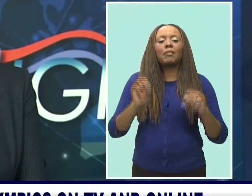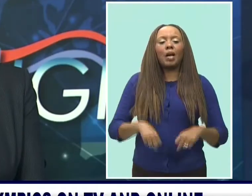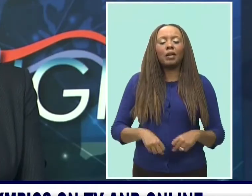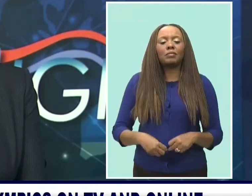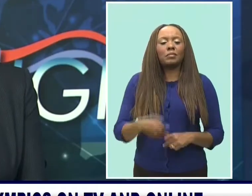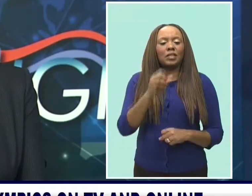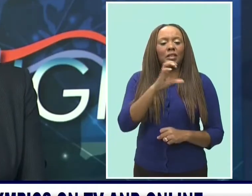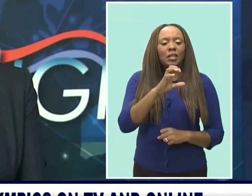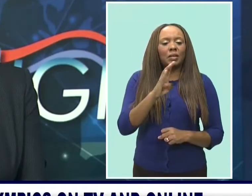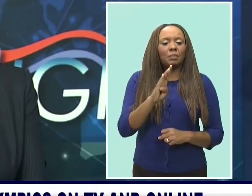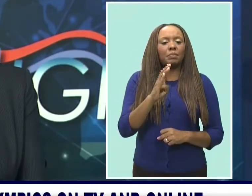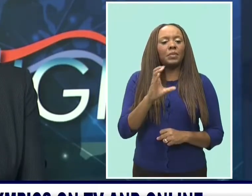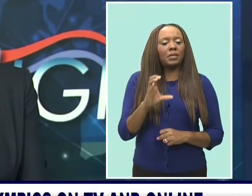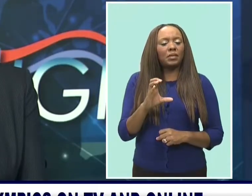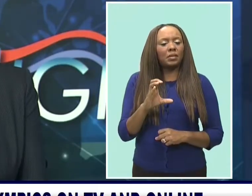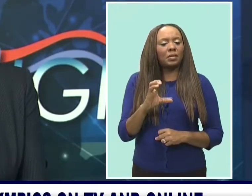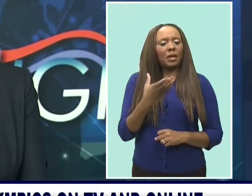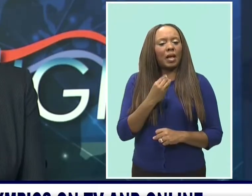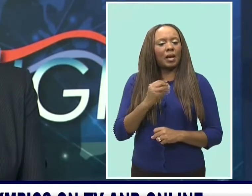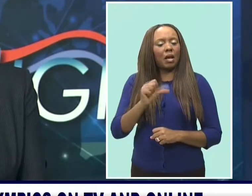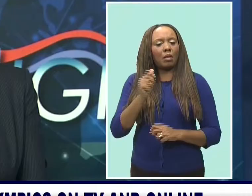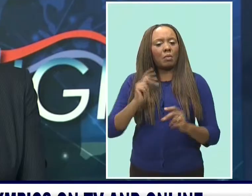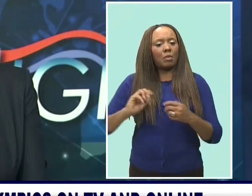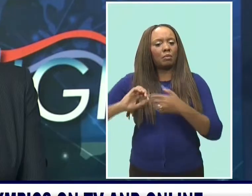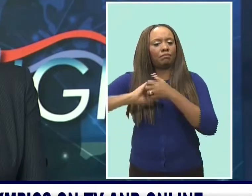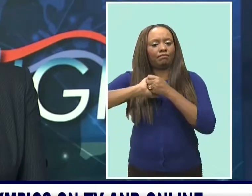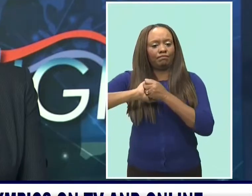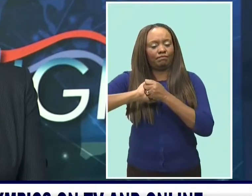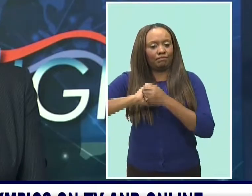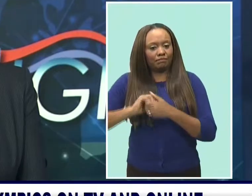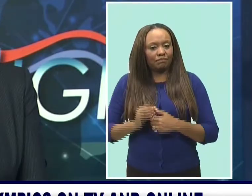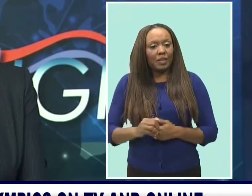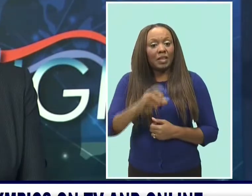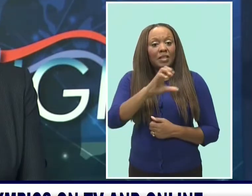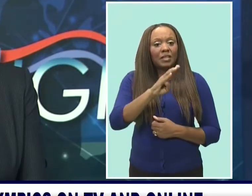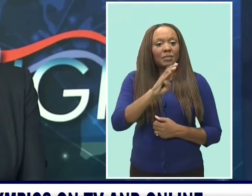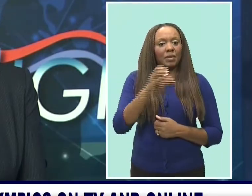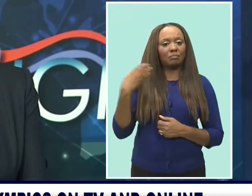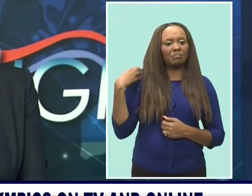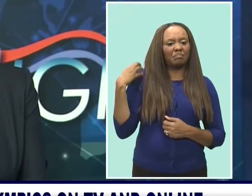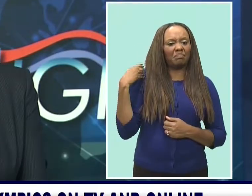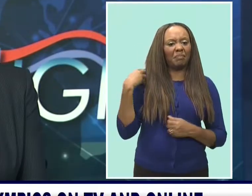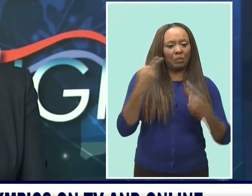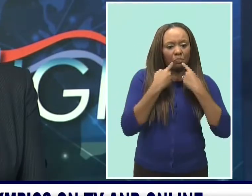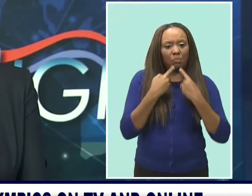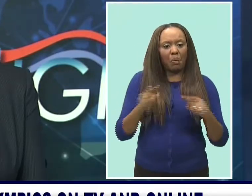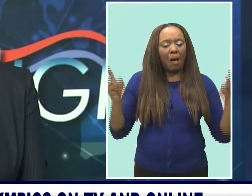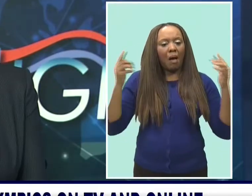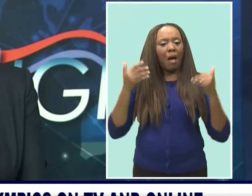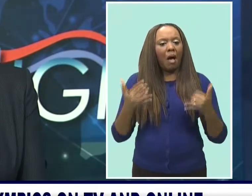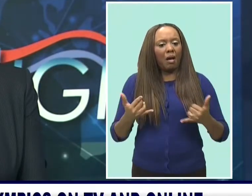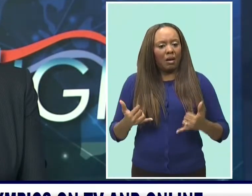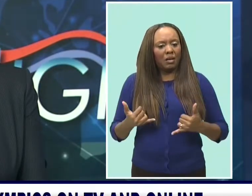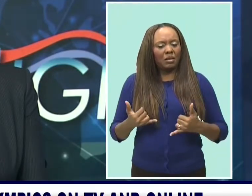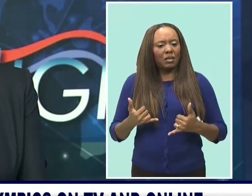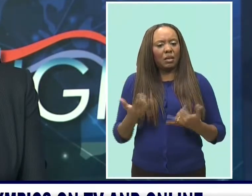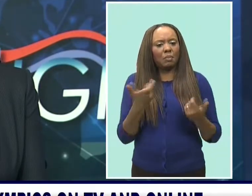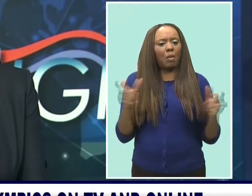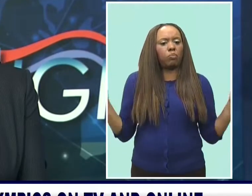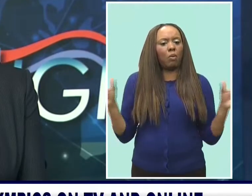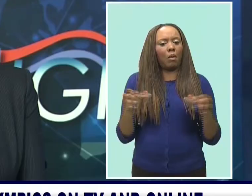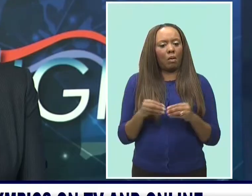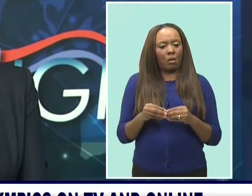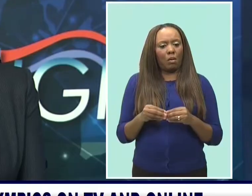to the Caribbean Broadcasting Corporation and its partners. Word of this from CBC Chairman David Leacock, who made the announcement during a